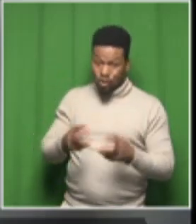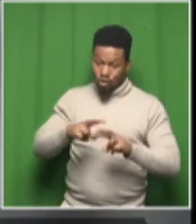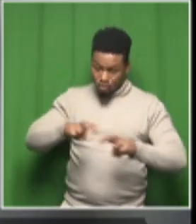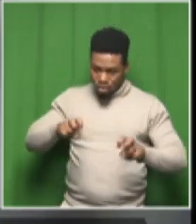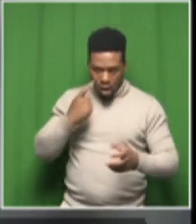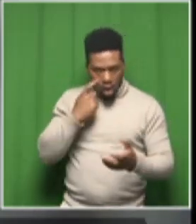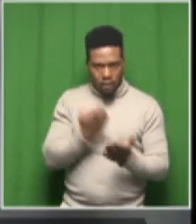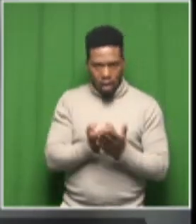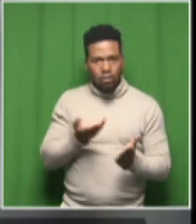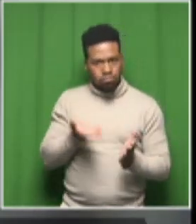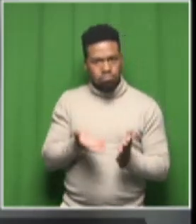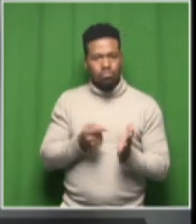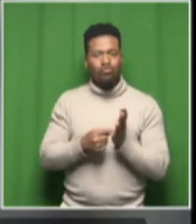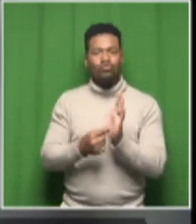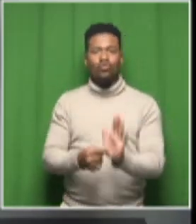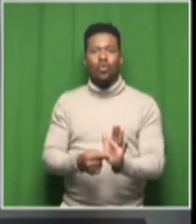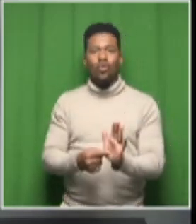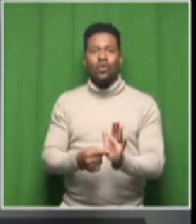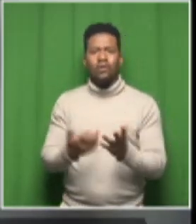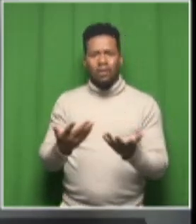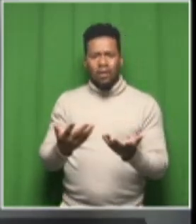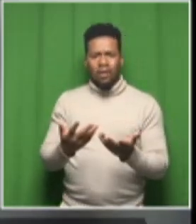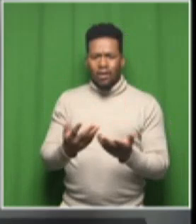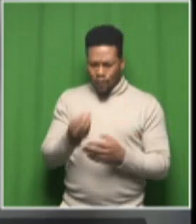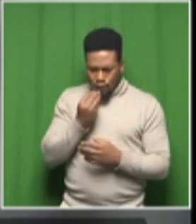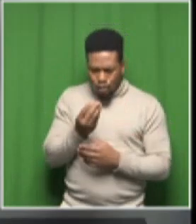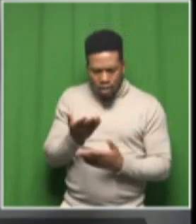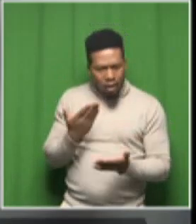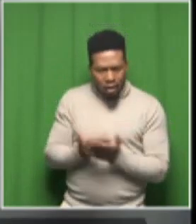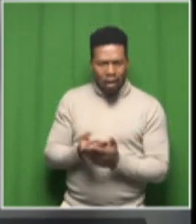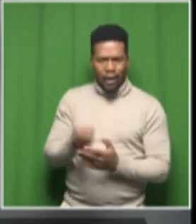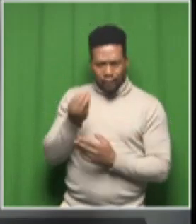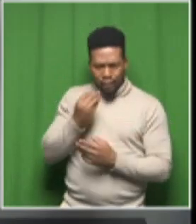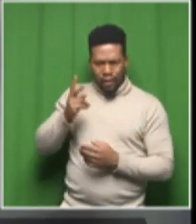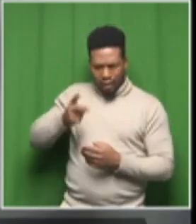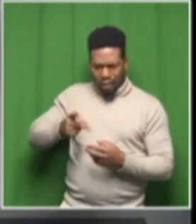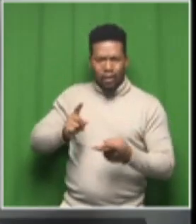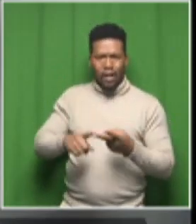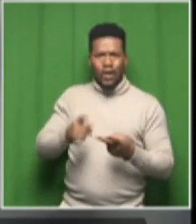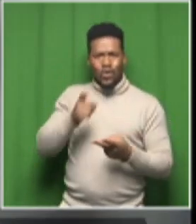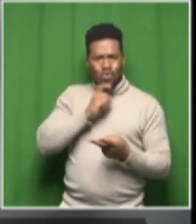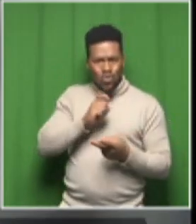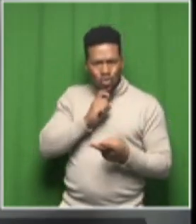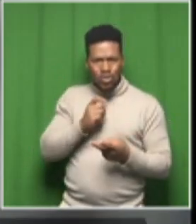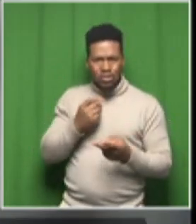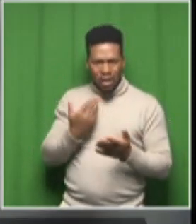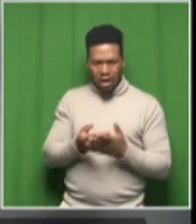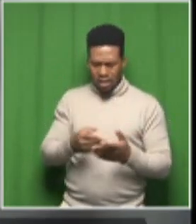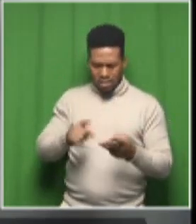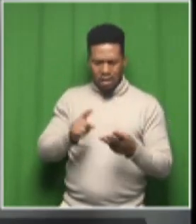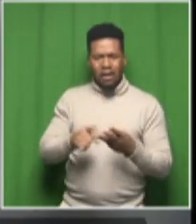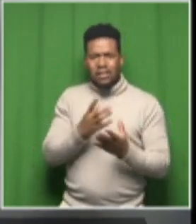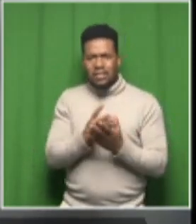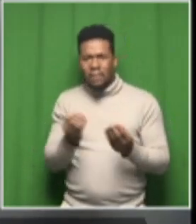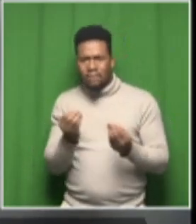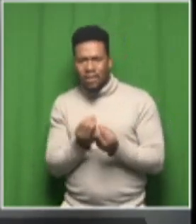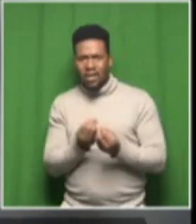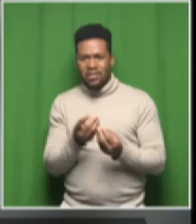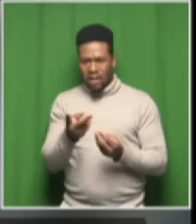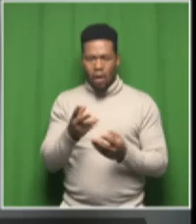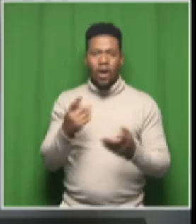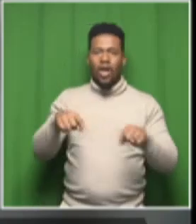And most of that food is edible, usable, surplus food that can be used, things that are out of specification for a retailer